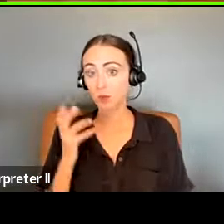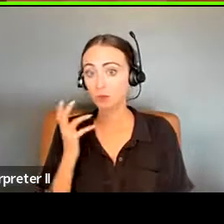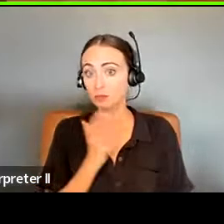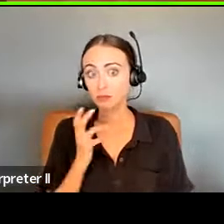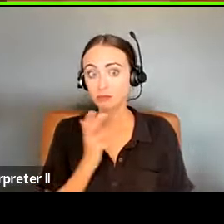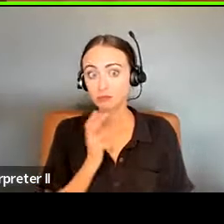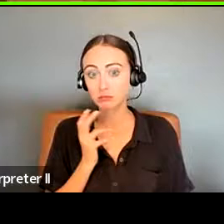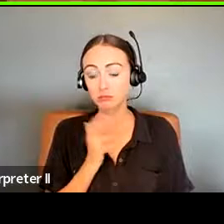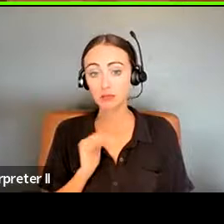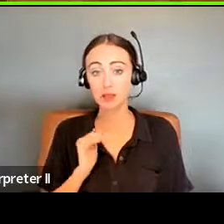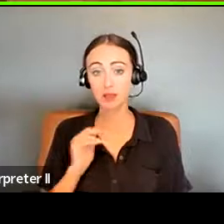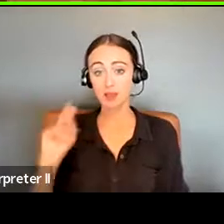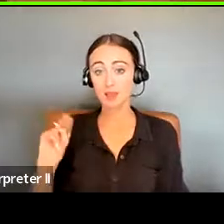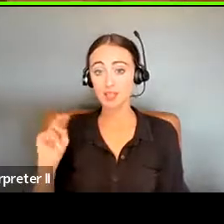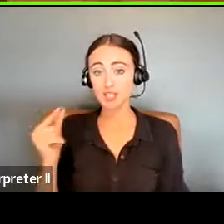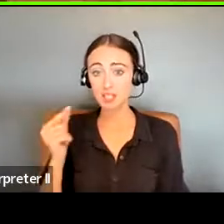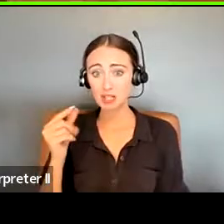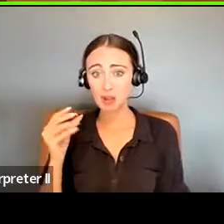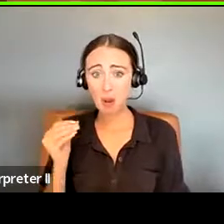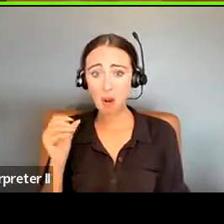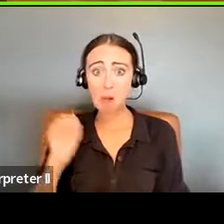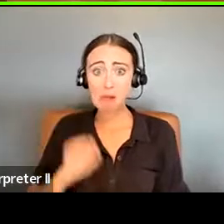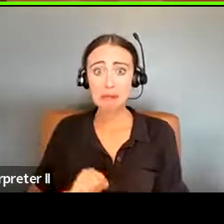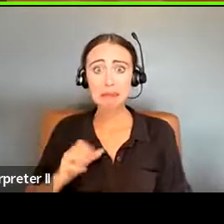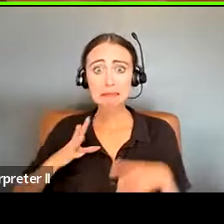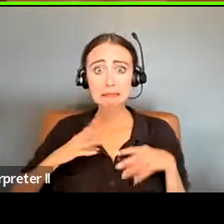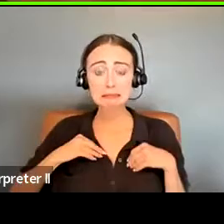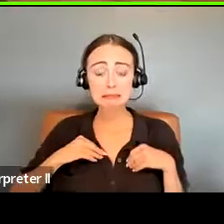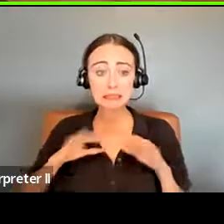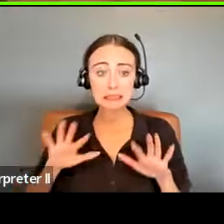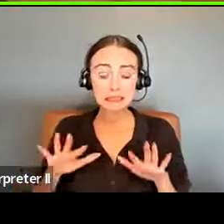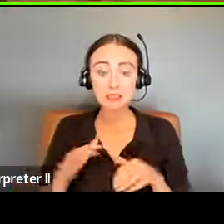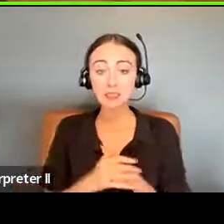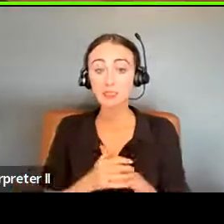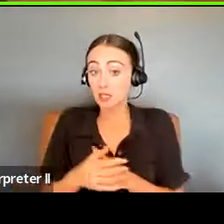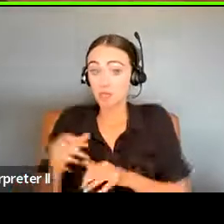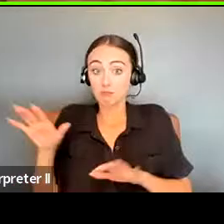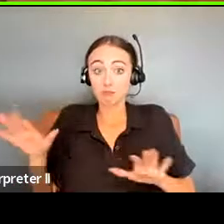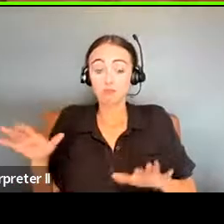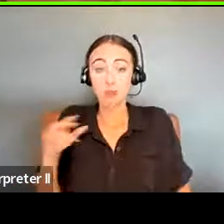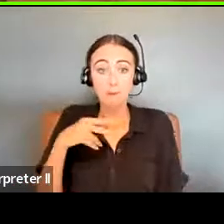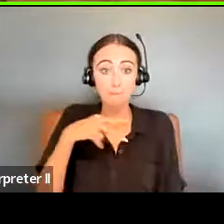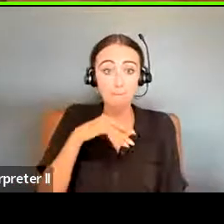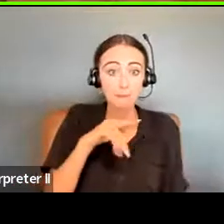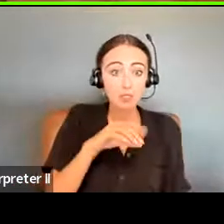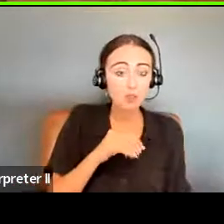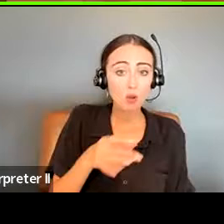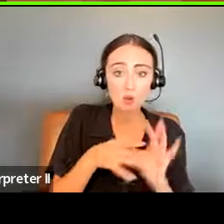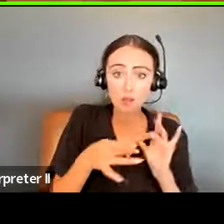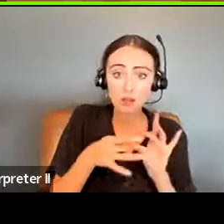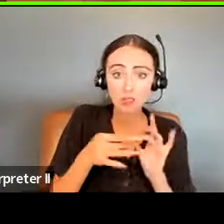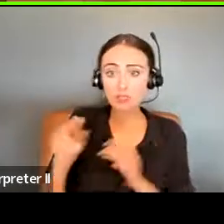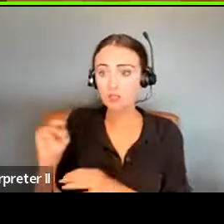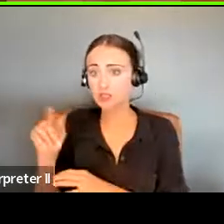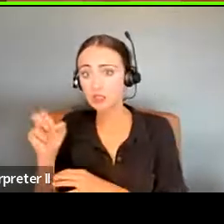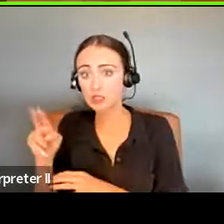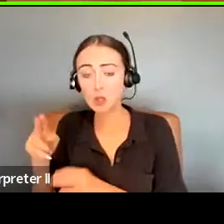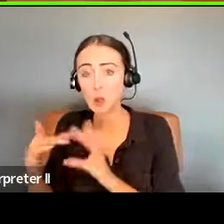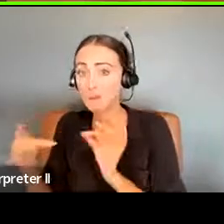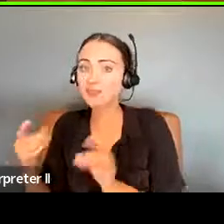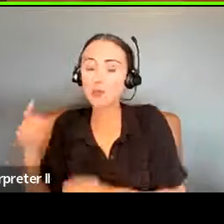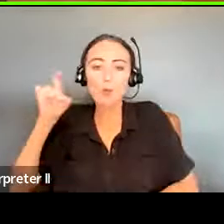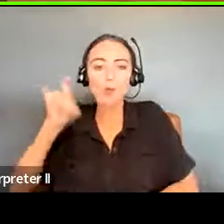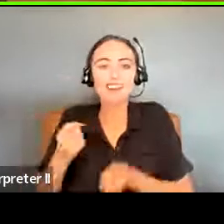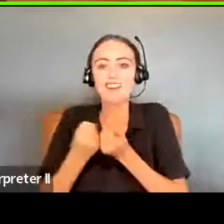our NGOs can handle, and as has been said by both Councilmember Pinto and Councilmember Nadeau, we need